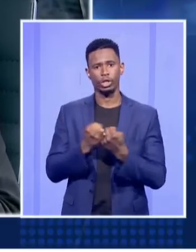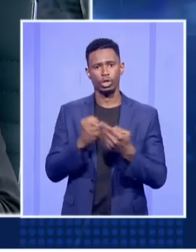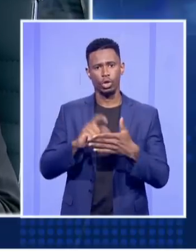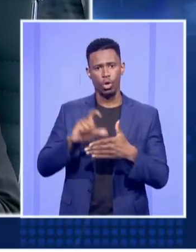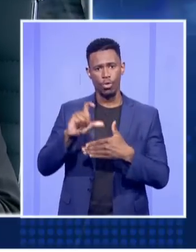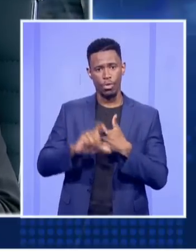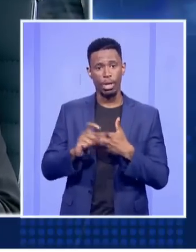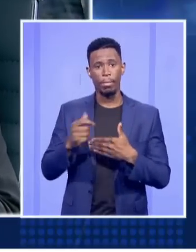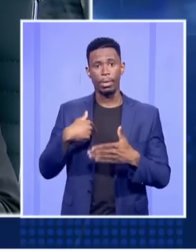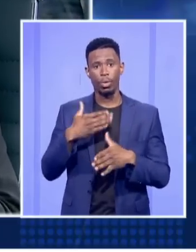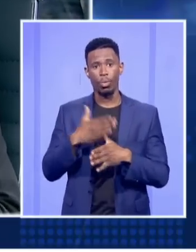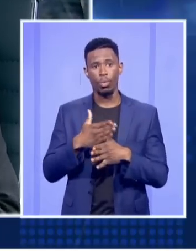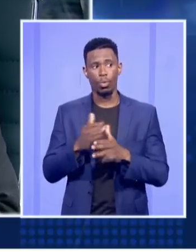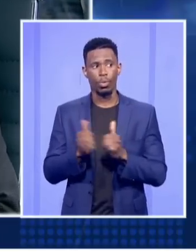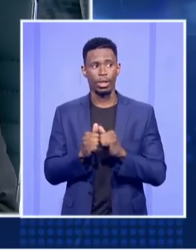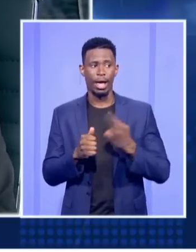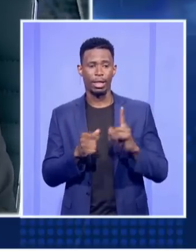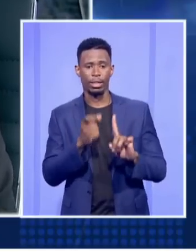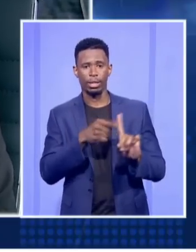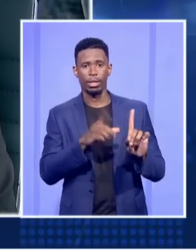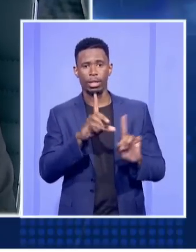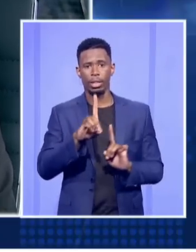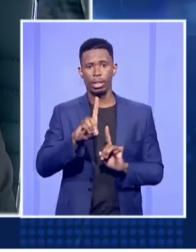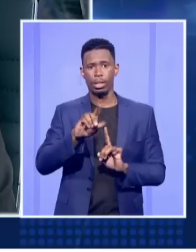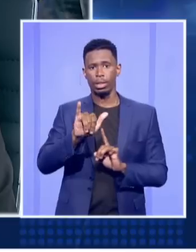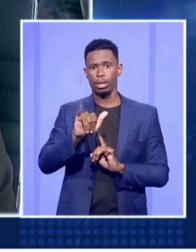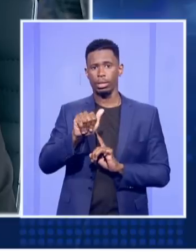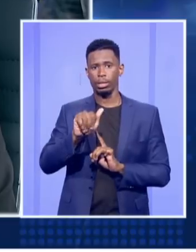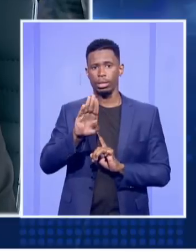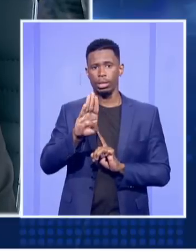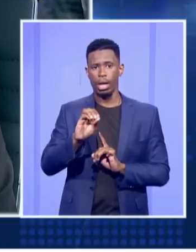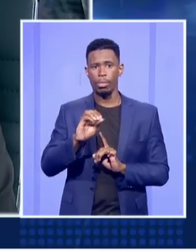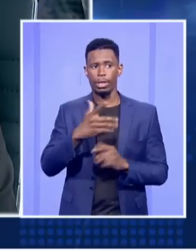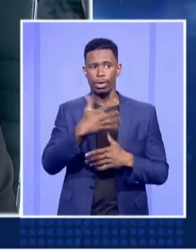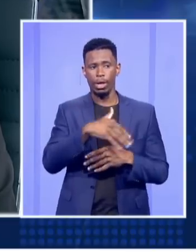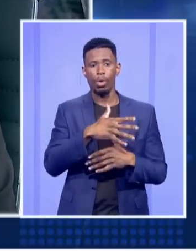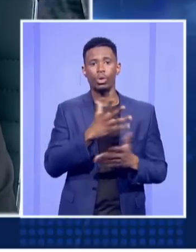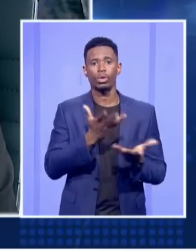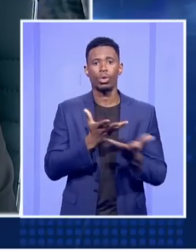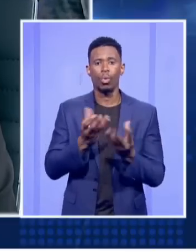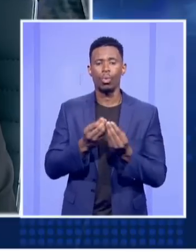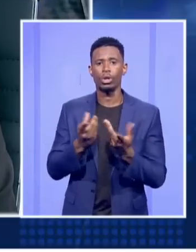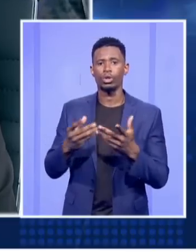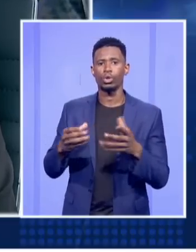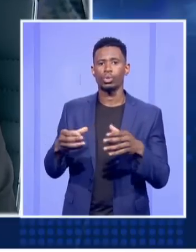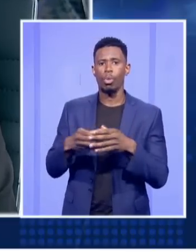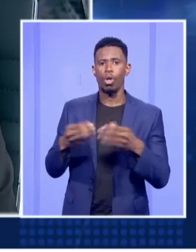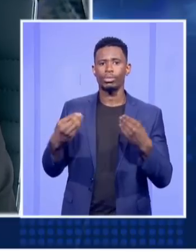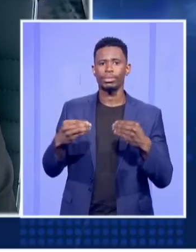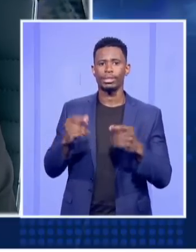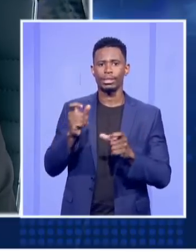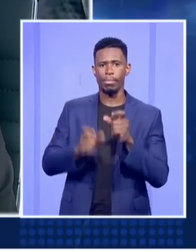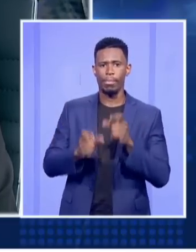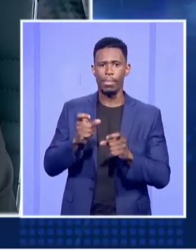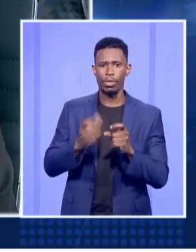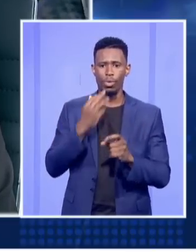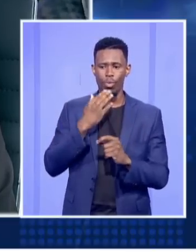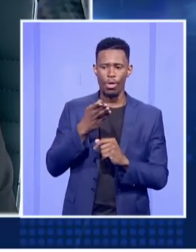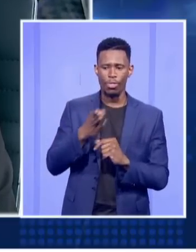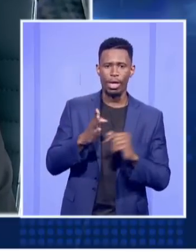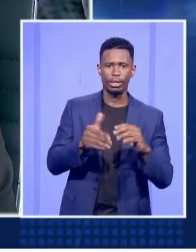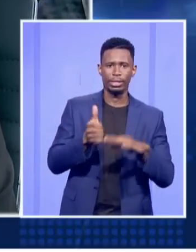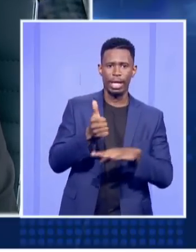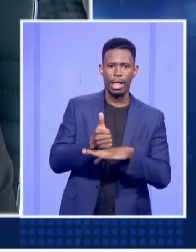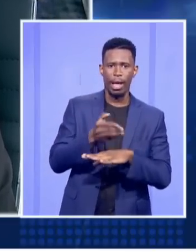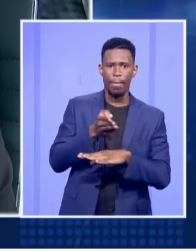is outside the conference and will be talking to small business people, vendors who are also hoping to make a buck from